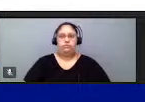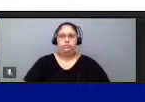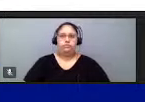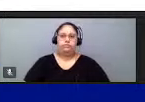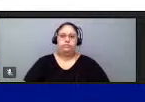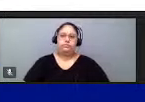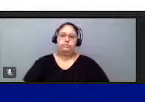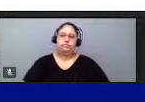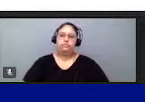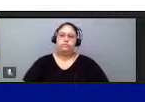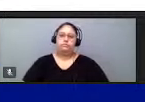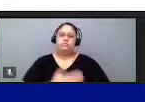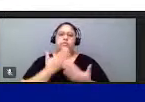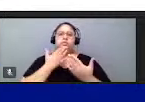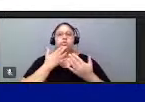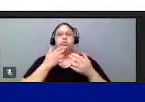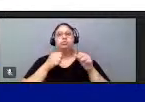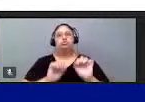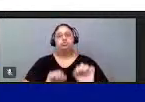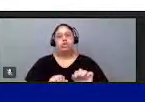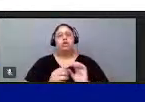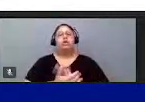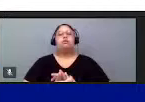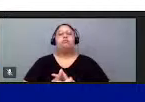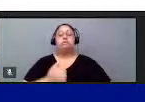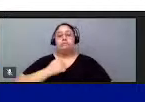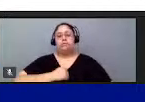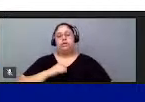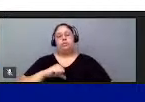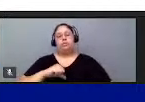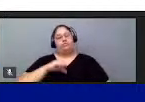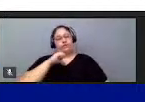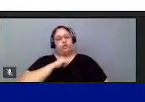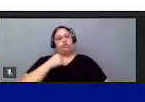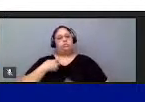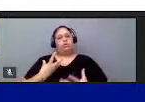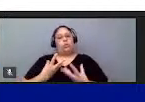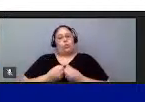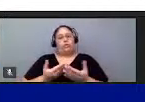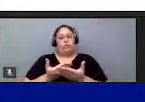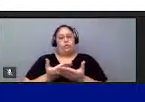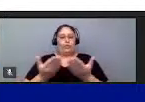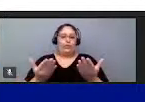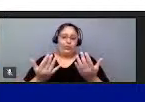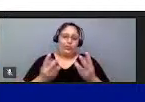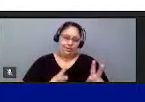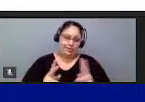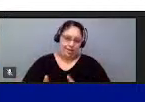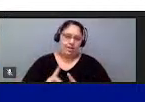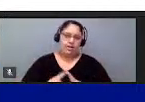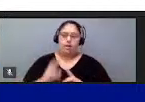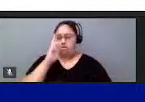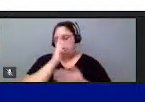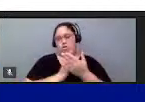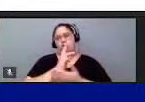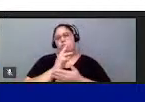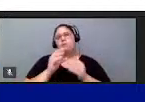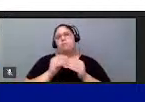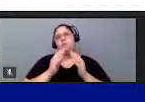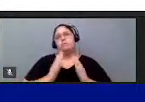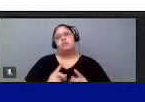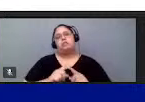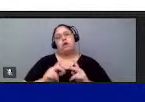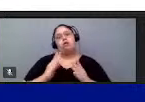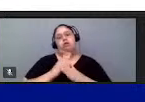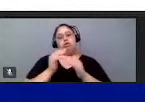you thank you chair it's my priv privileged to be in the room with you again and with the honorable members and with my